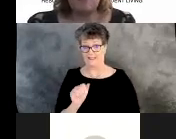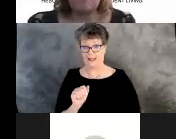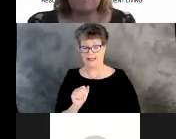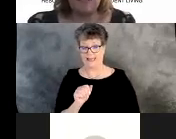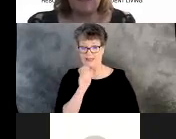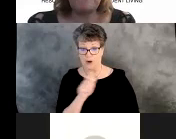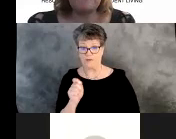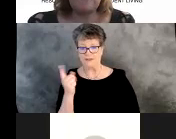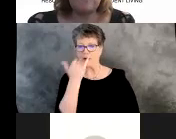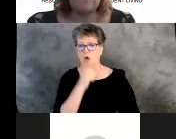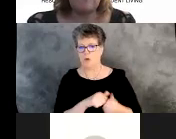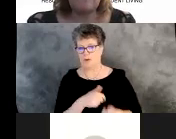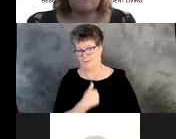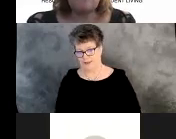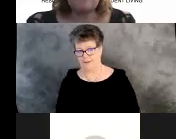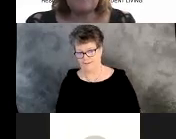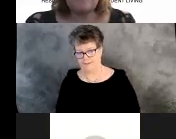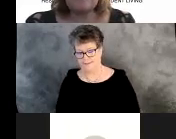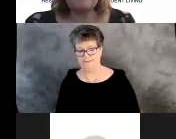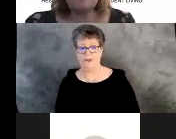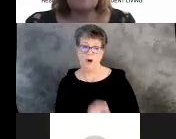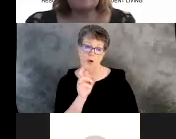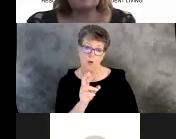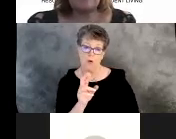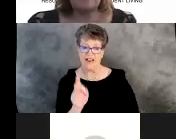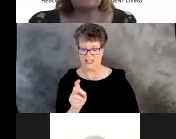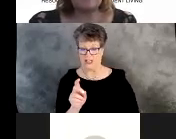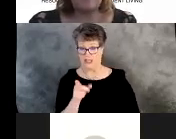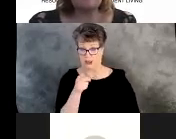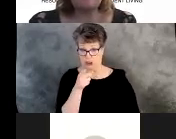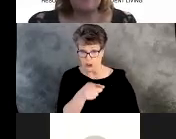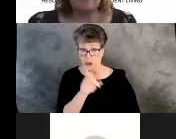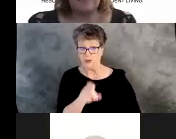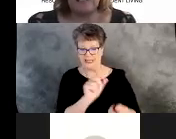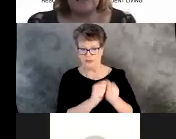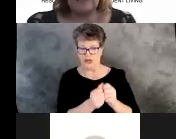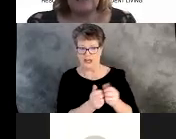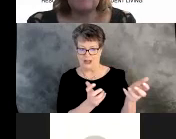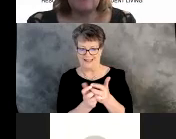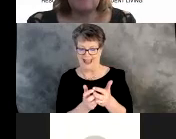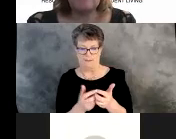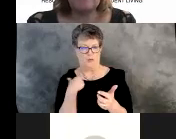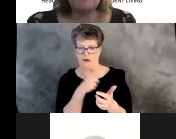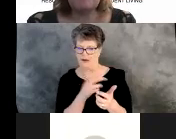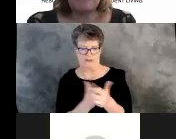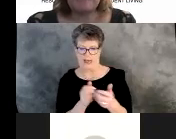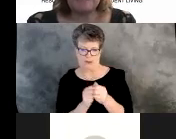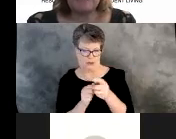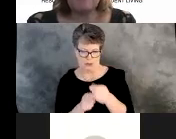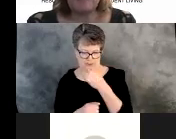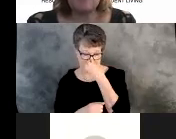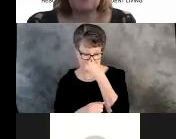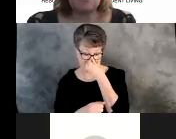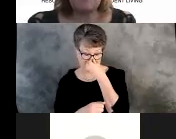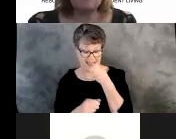something wrong with me, or that they need to be the ones that change or adapt to fit in. So some people might say, like,